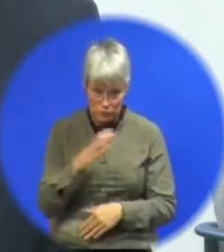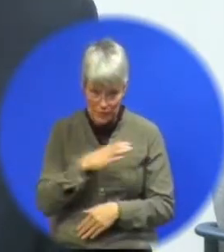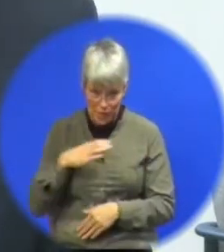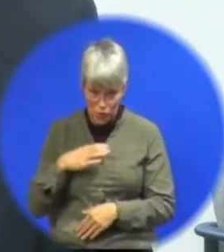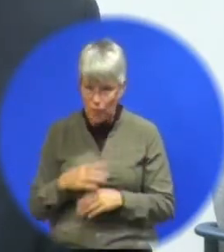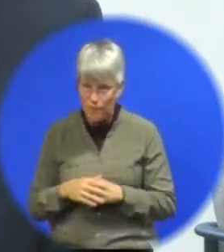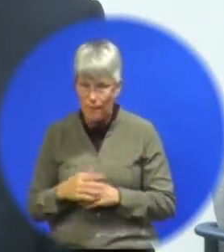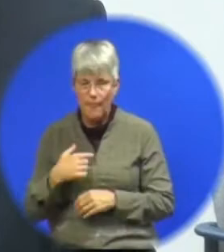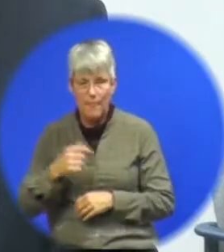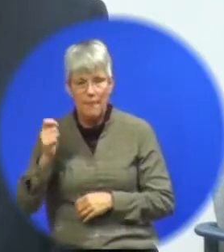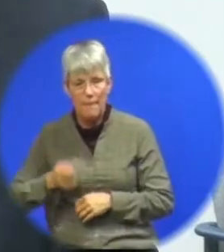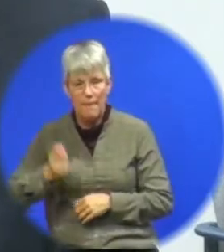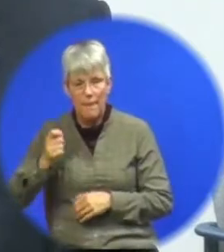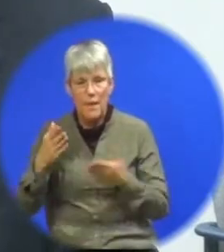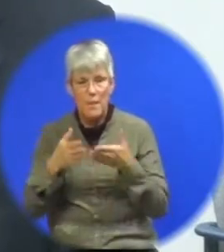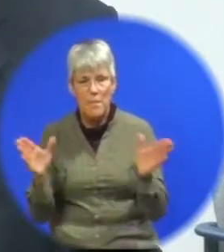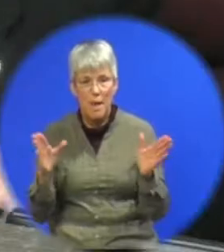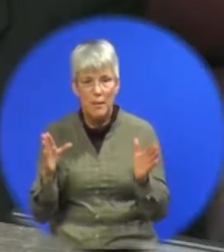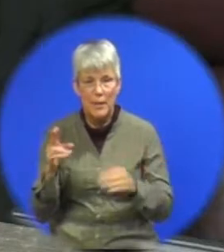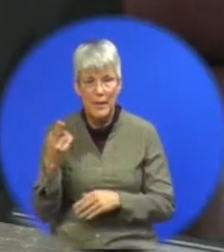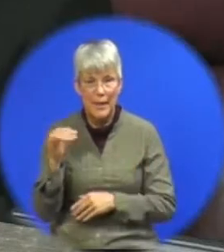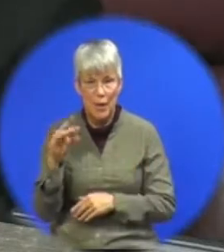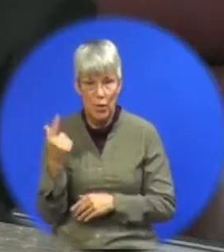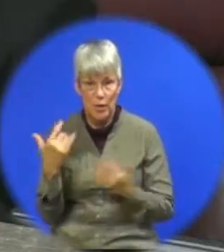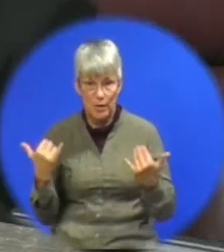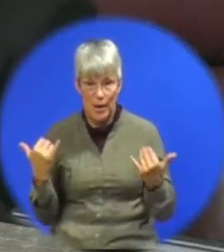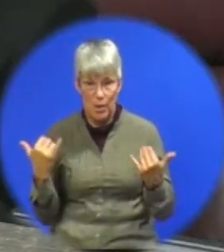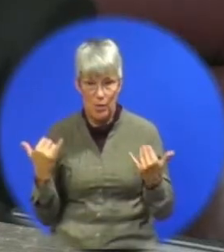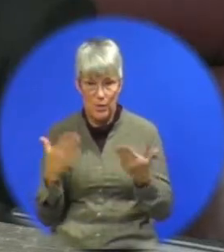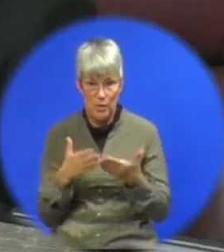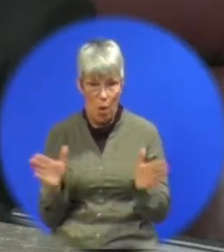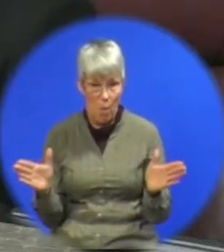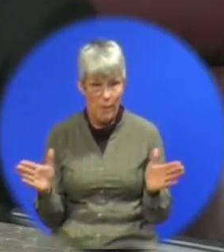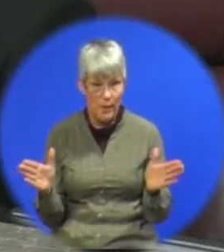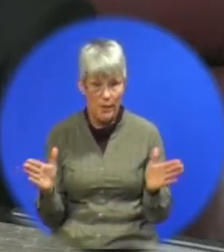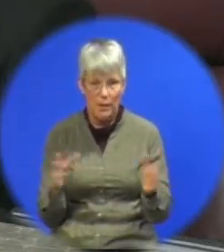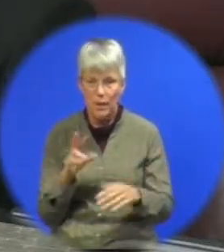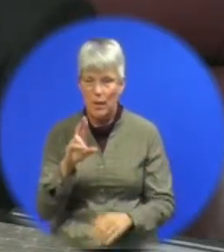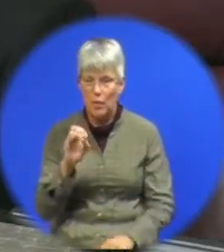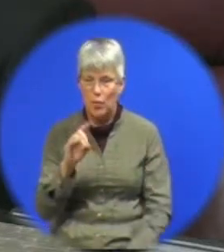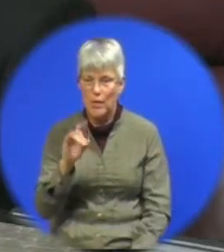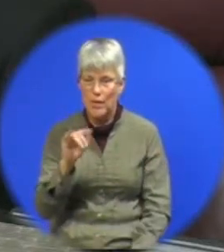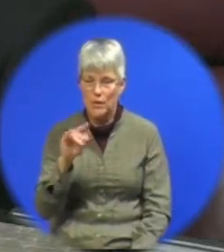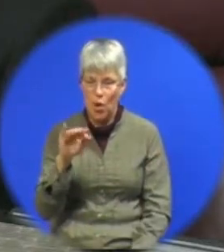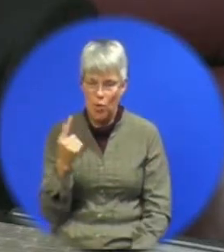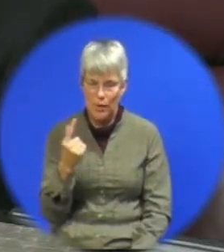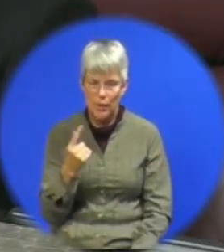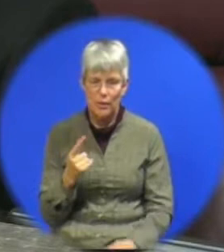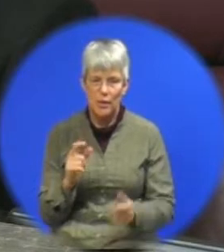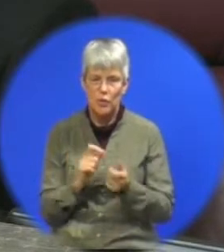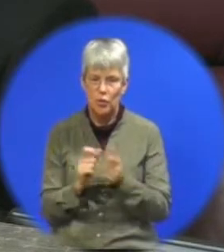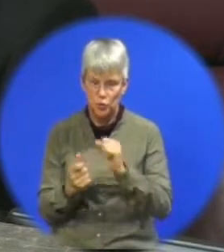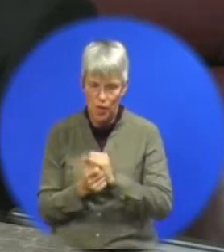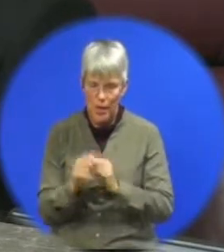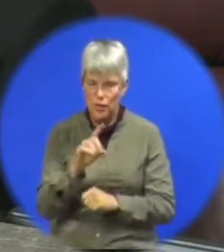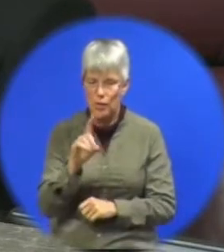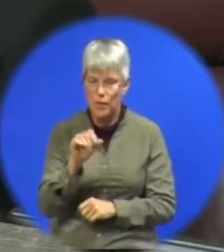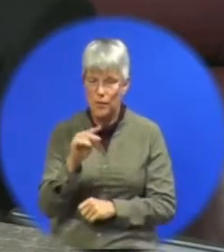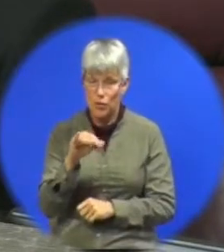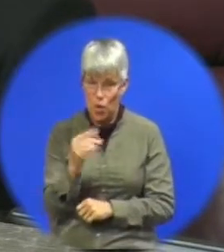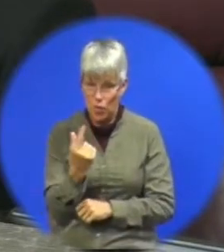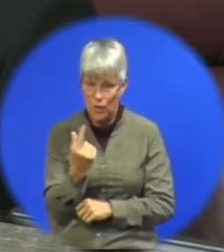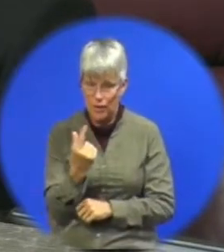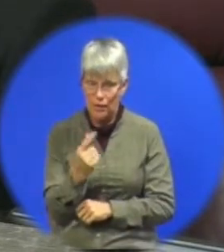I declare a public hearing open and consideration of a rezoning request to change the zoning